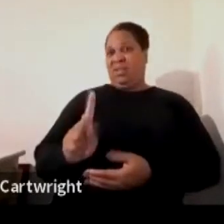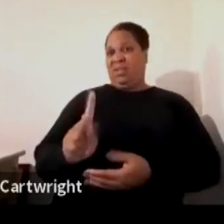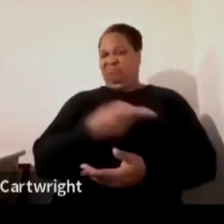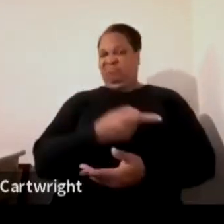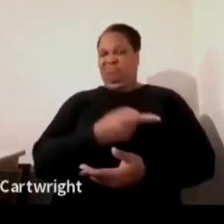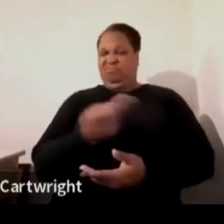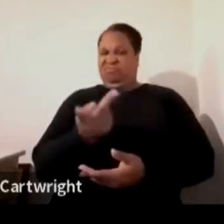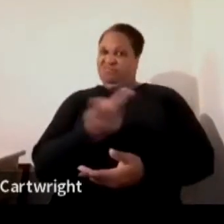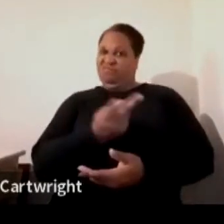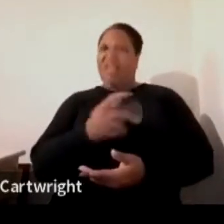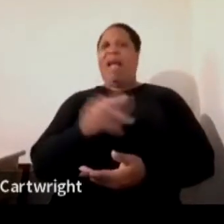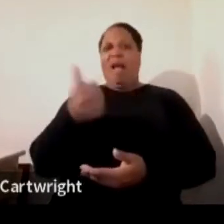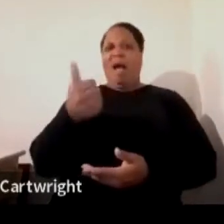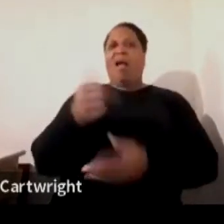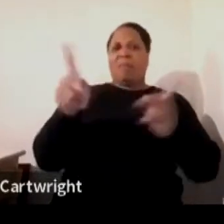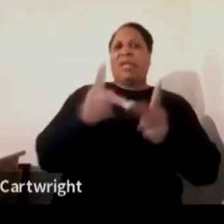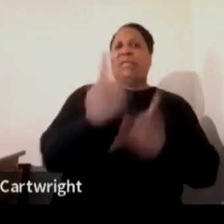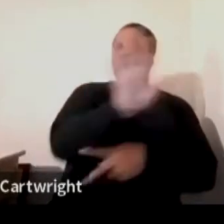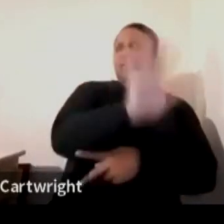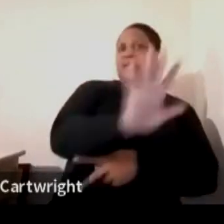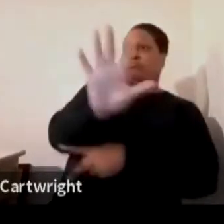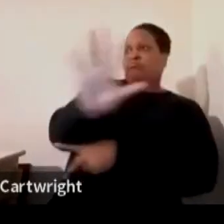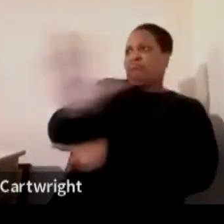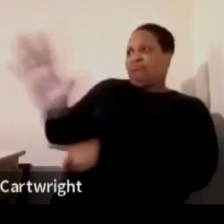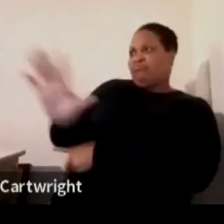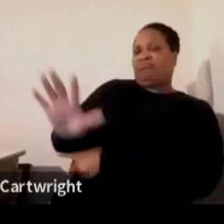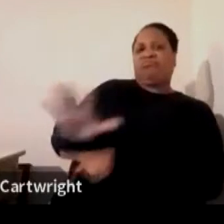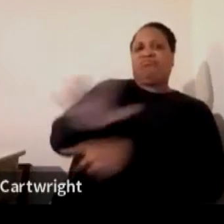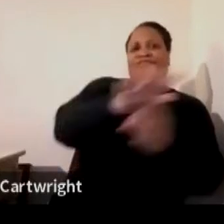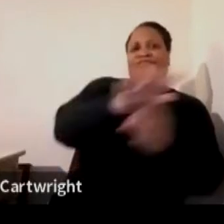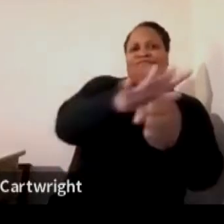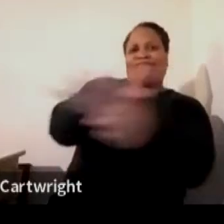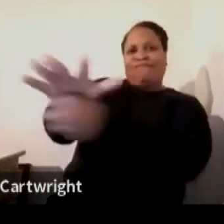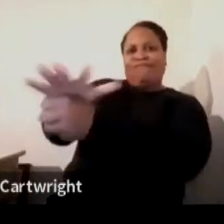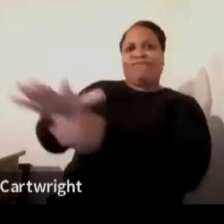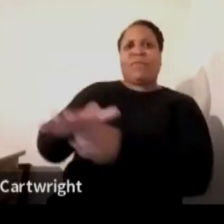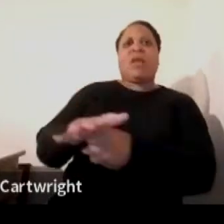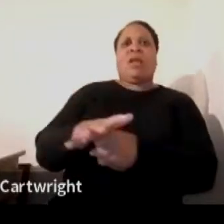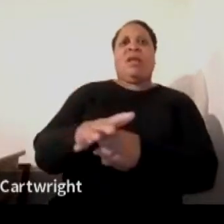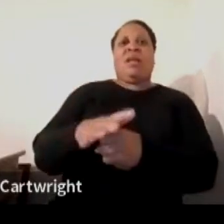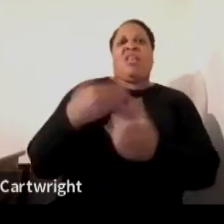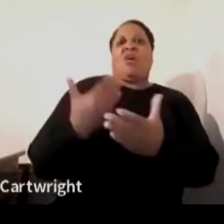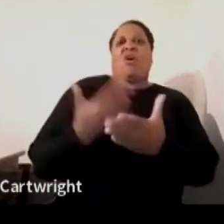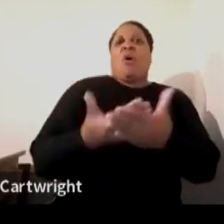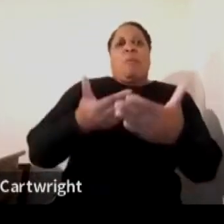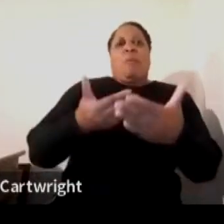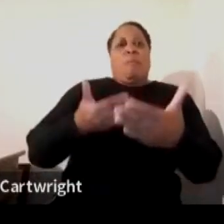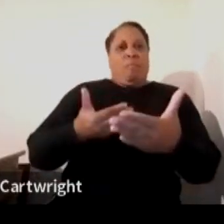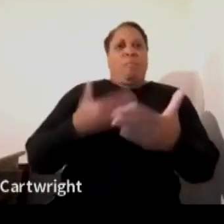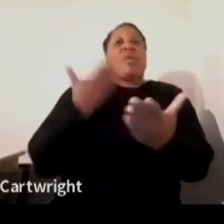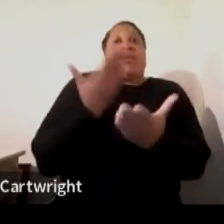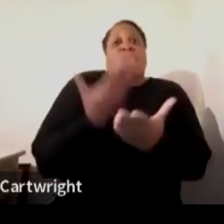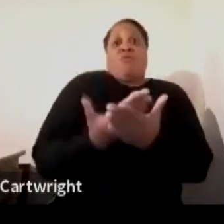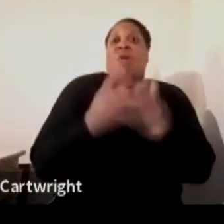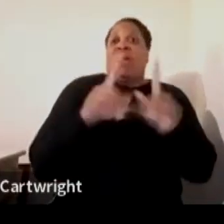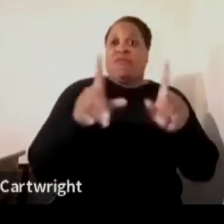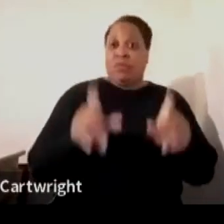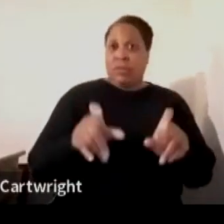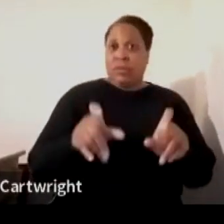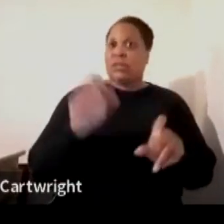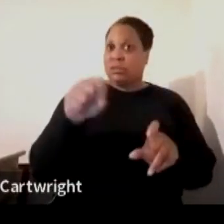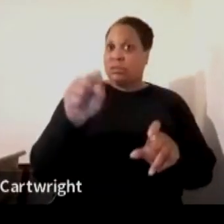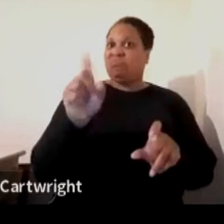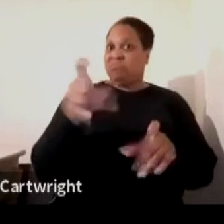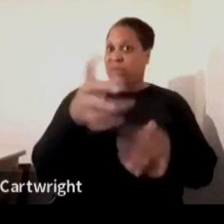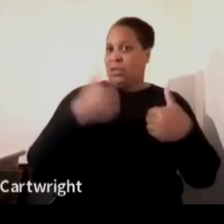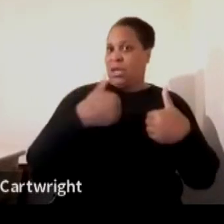actually, are requiring a pre-arrival test, similar to what Bermuda's asking for you to be, to have a negative